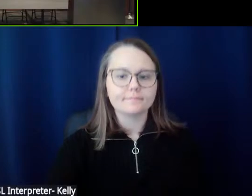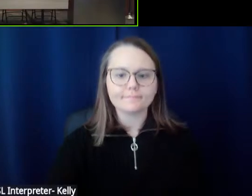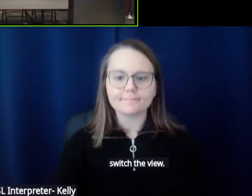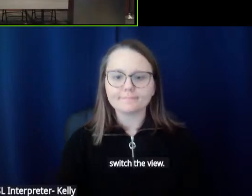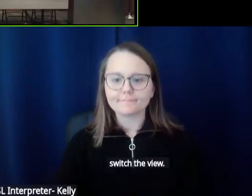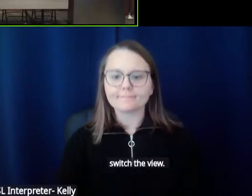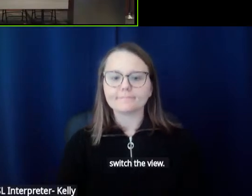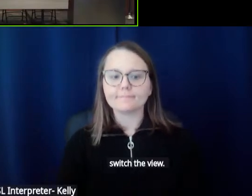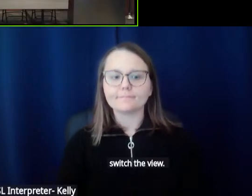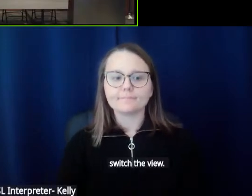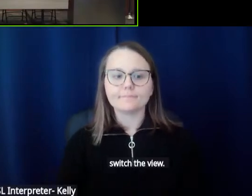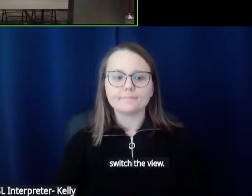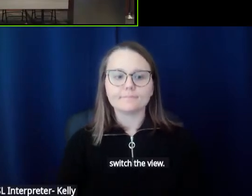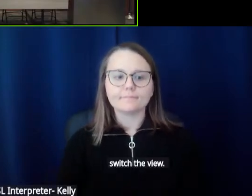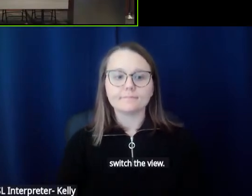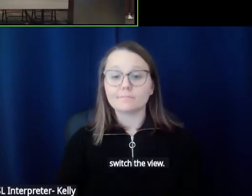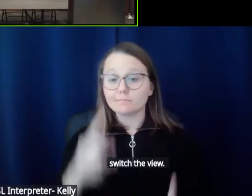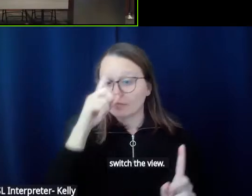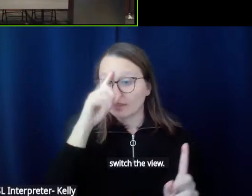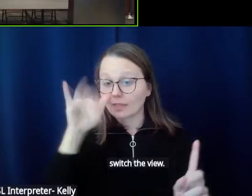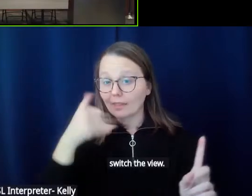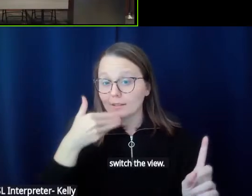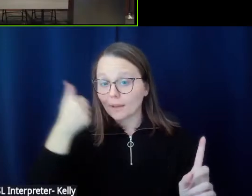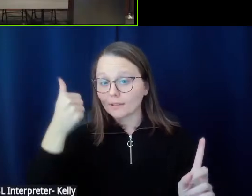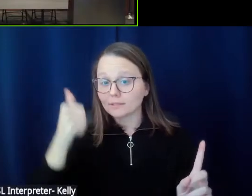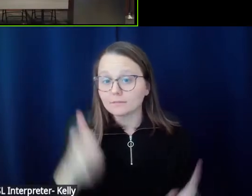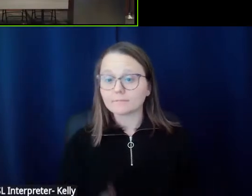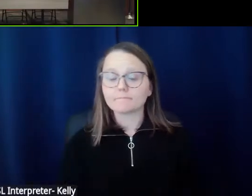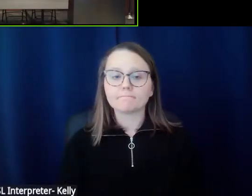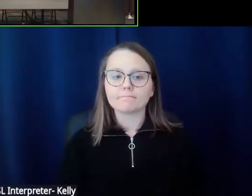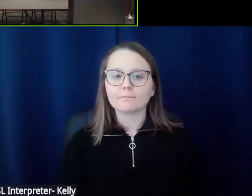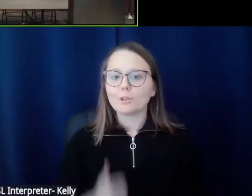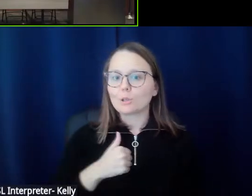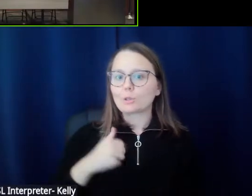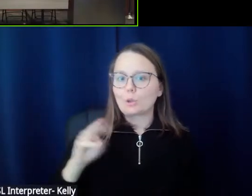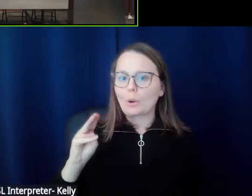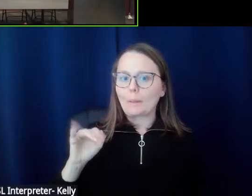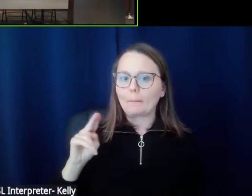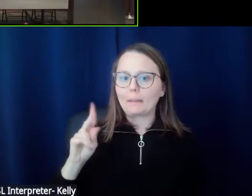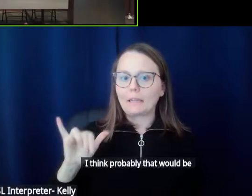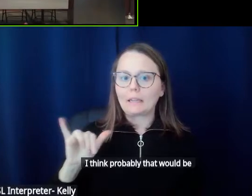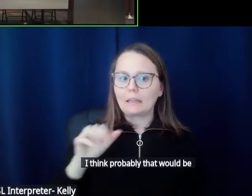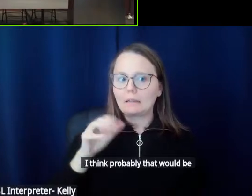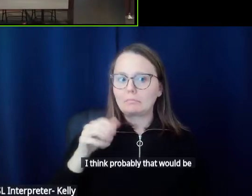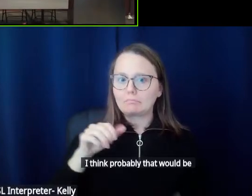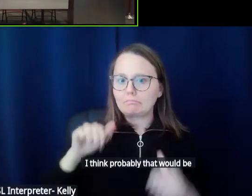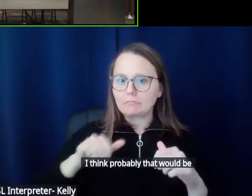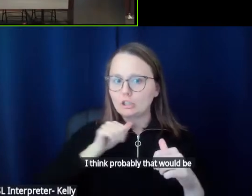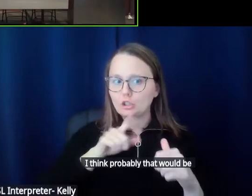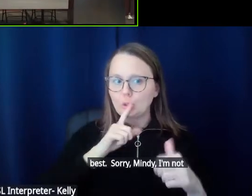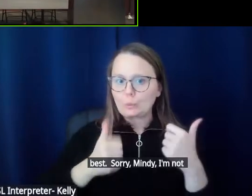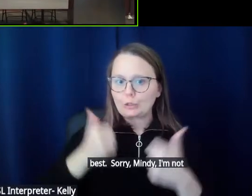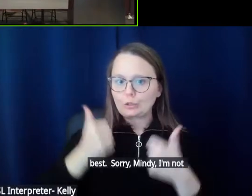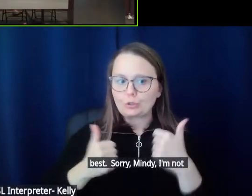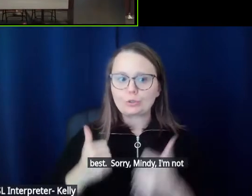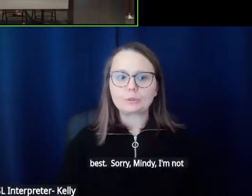I think probably that would be best. Sorry, Mindy, I'm not sure which one to do.